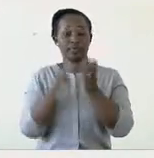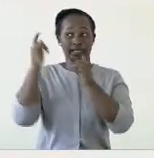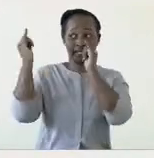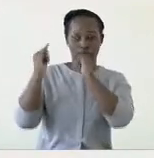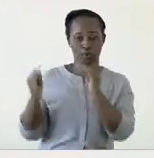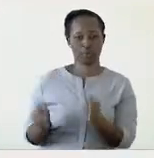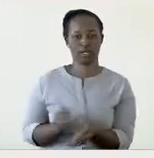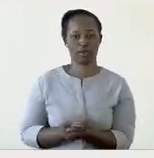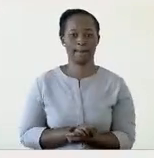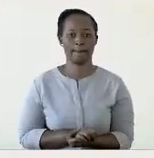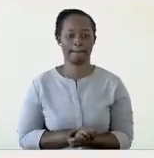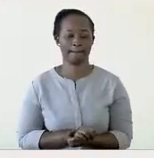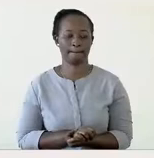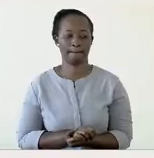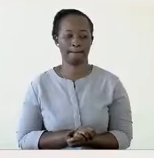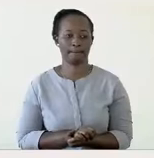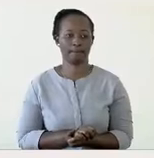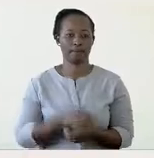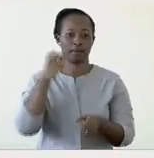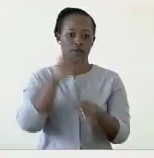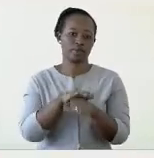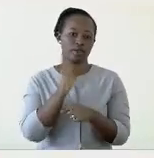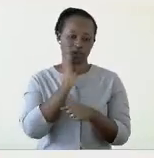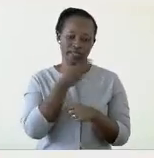diagram. There is too much water